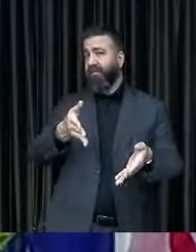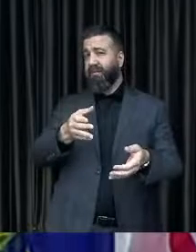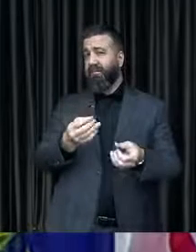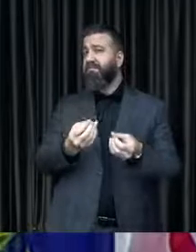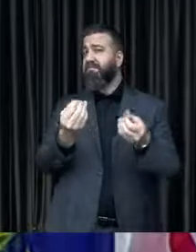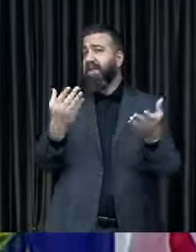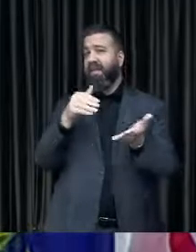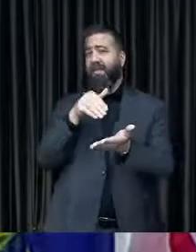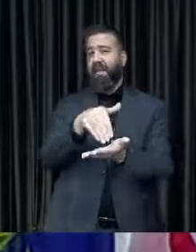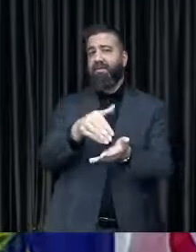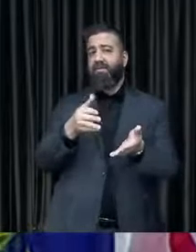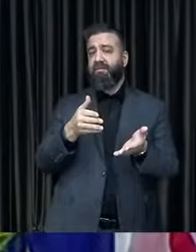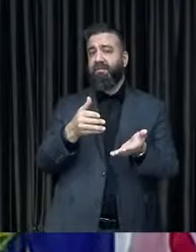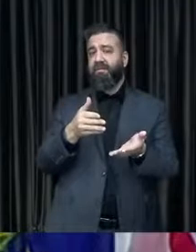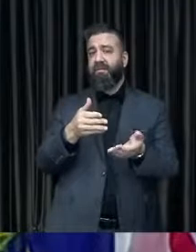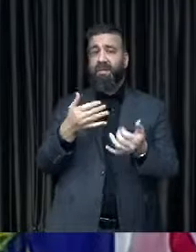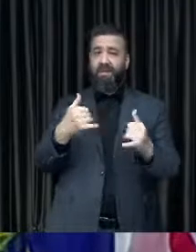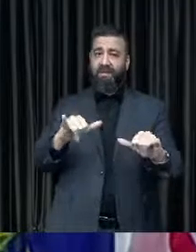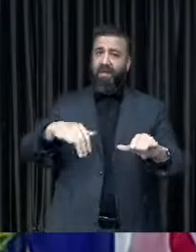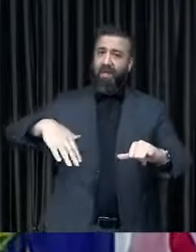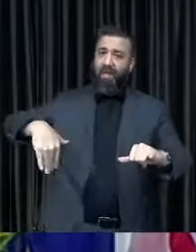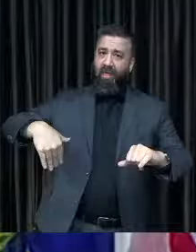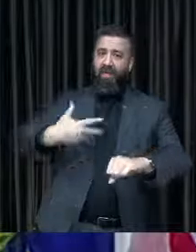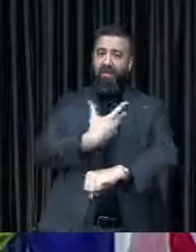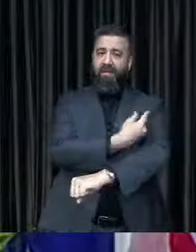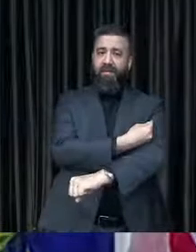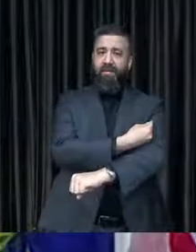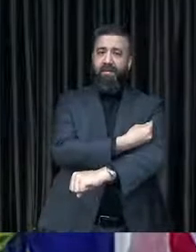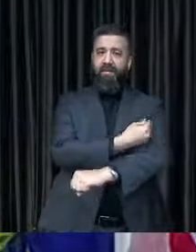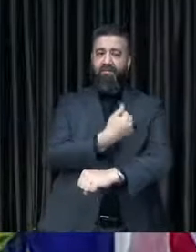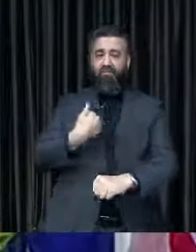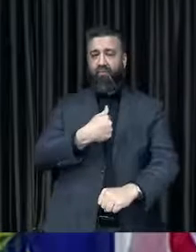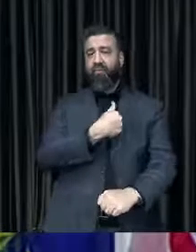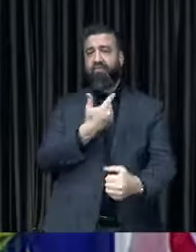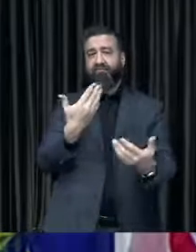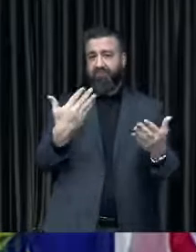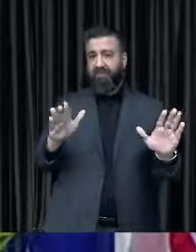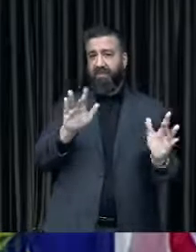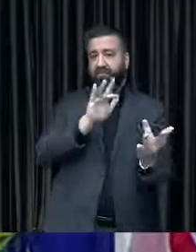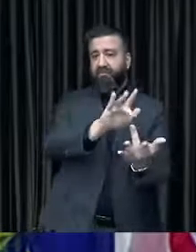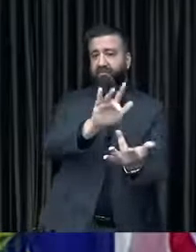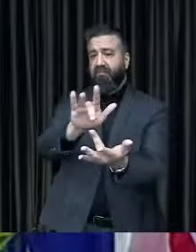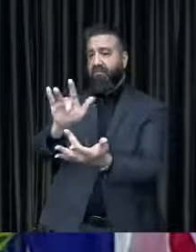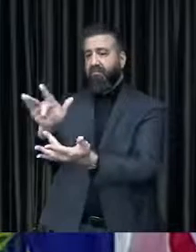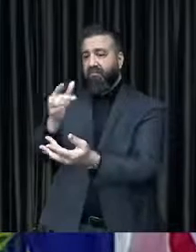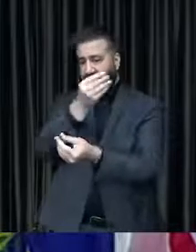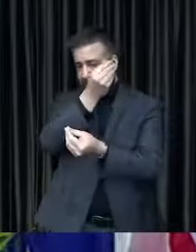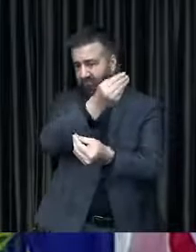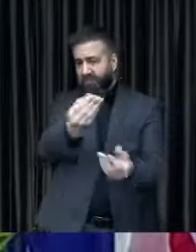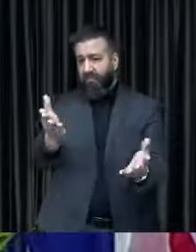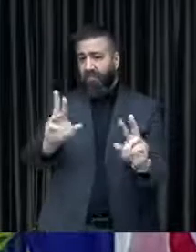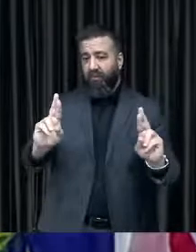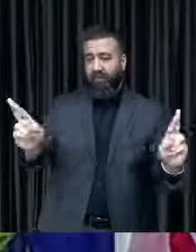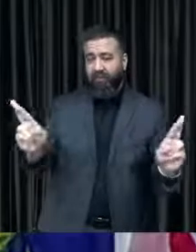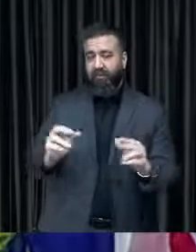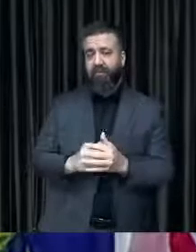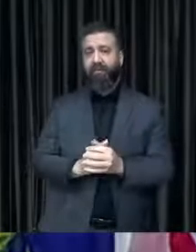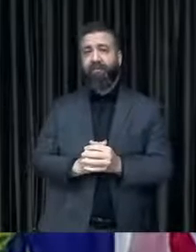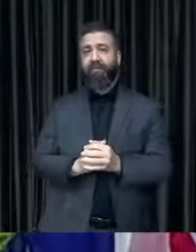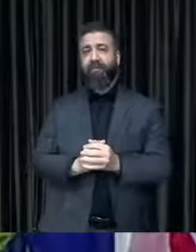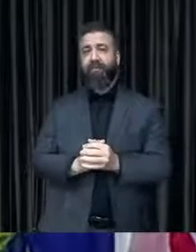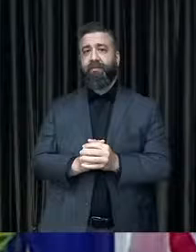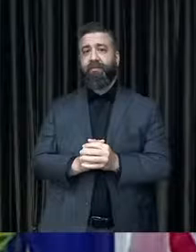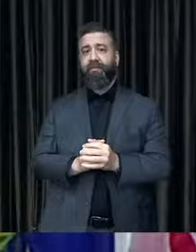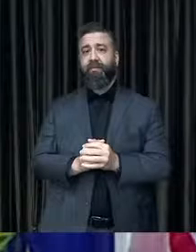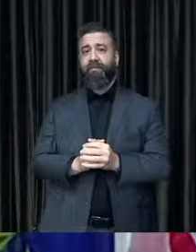workers still to be vaccinated, and we have begun reaching out to those with whom we are not currently connected. At